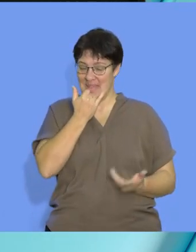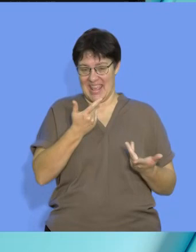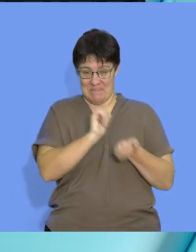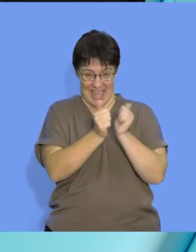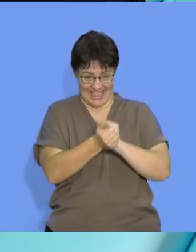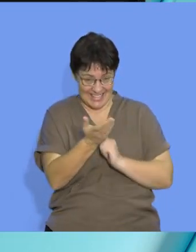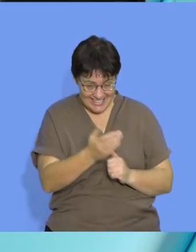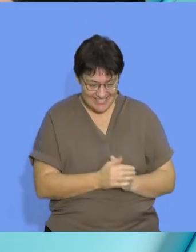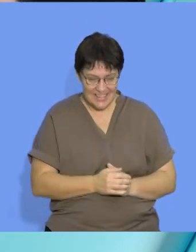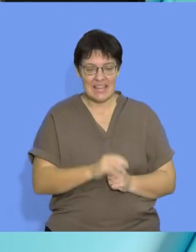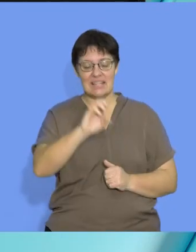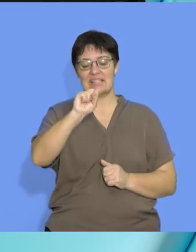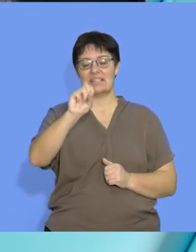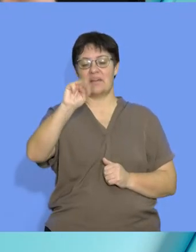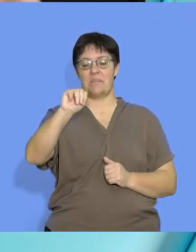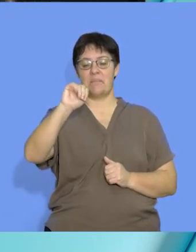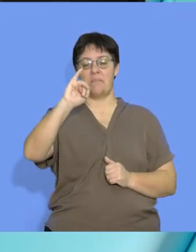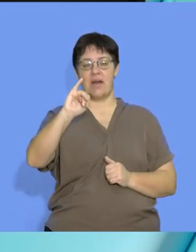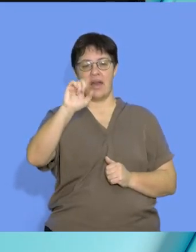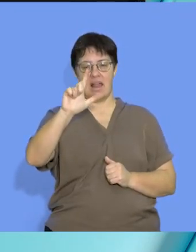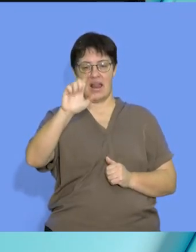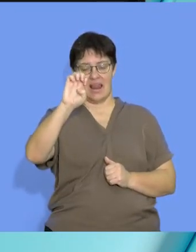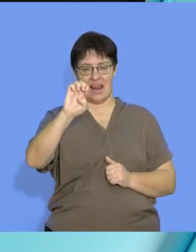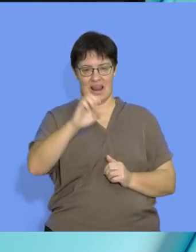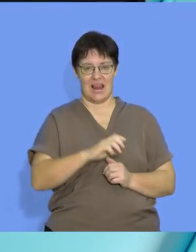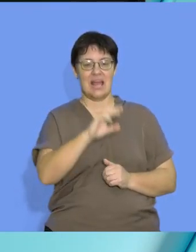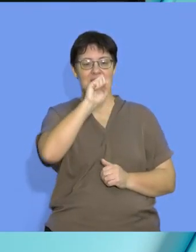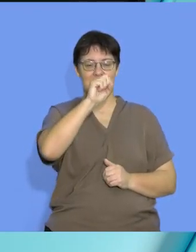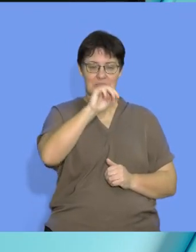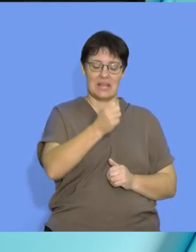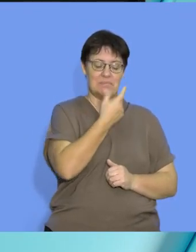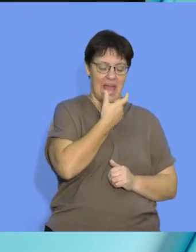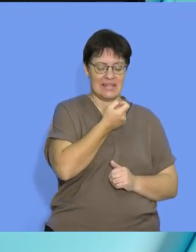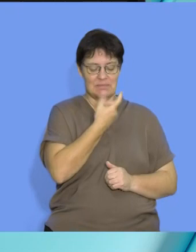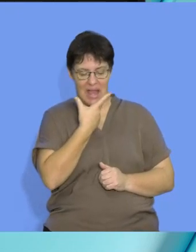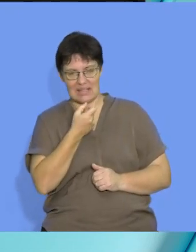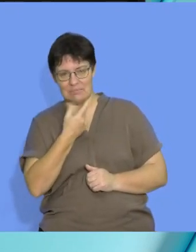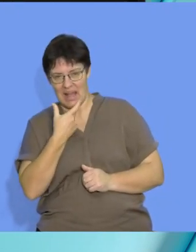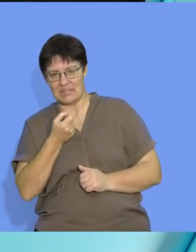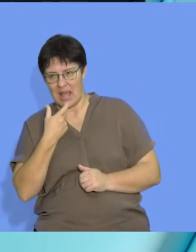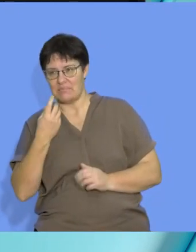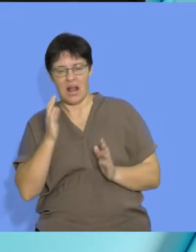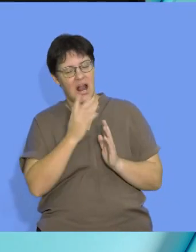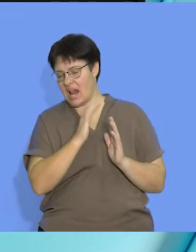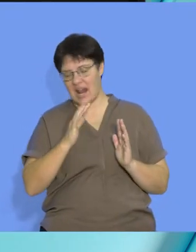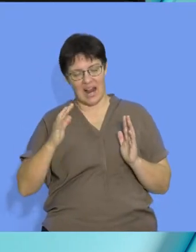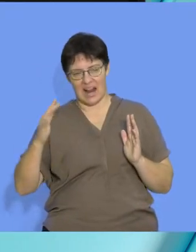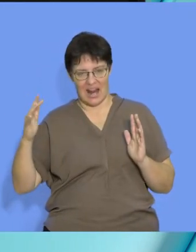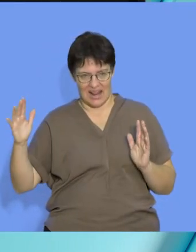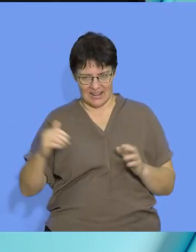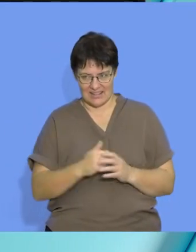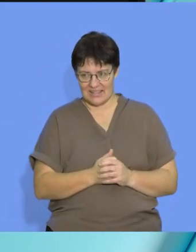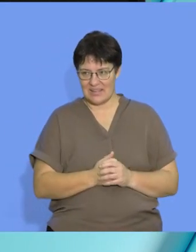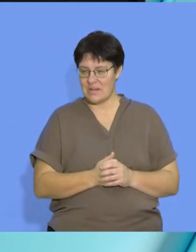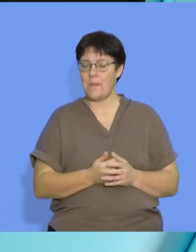word smile goes in a row. So it's smile, smile, smile, smile, going infinitely on. We've just